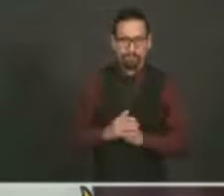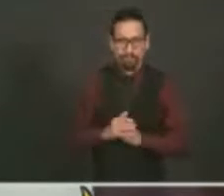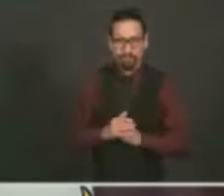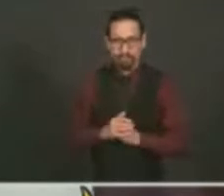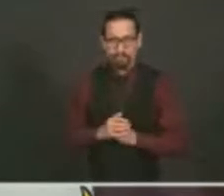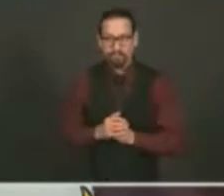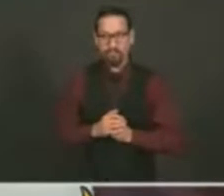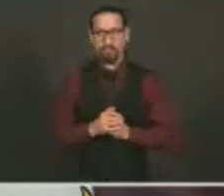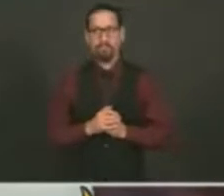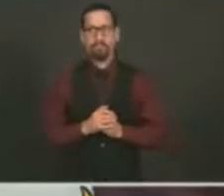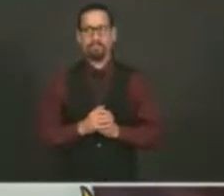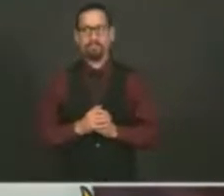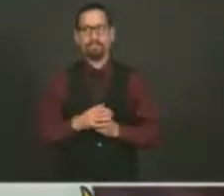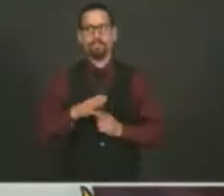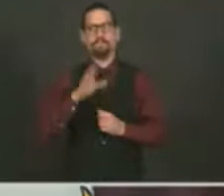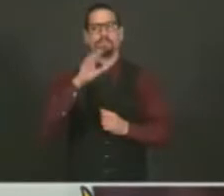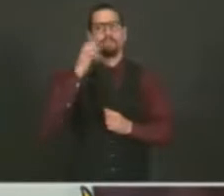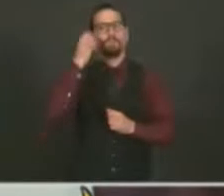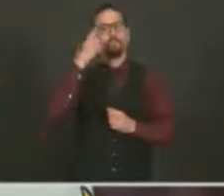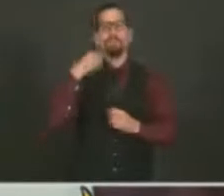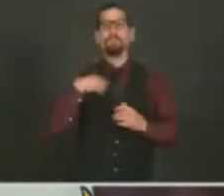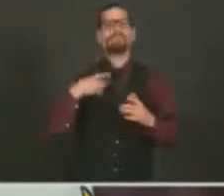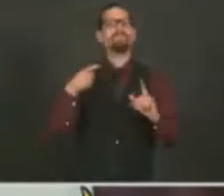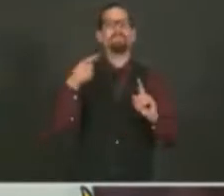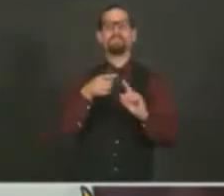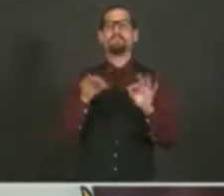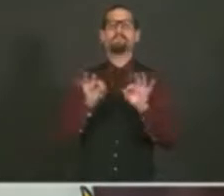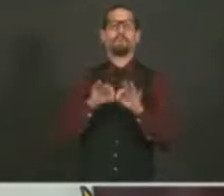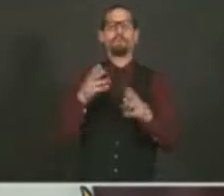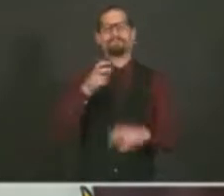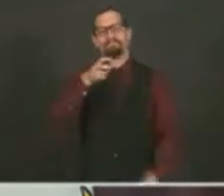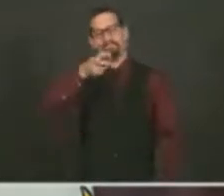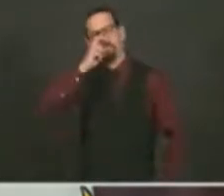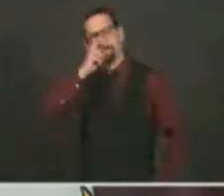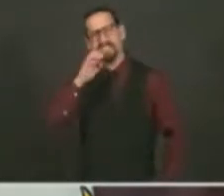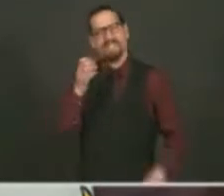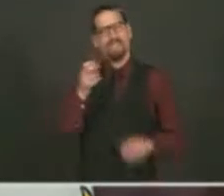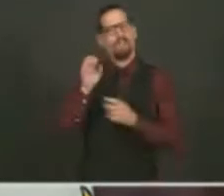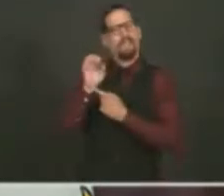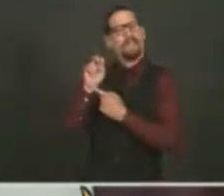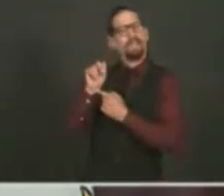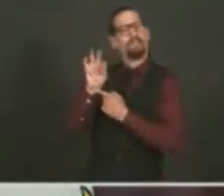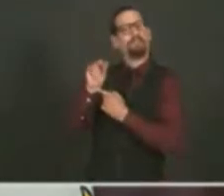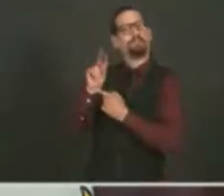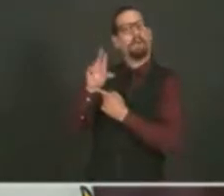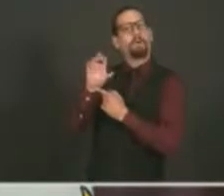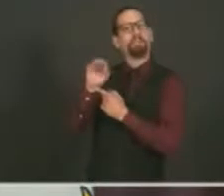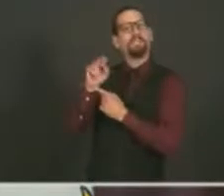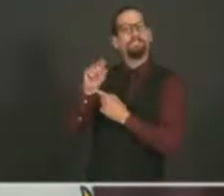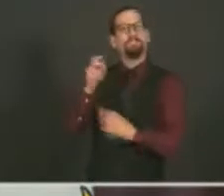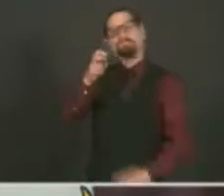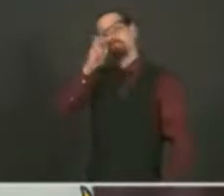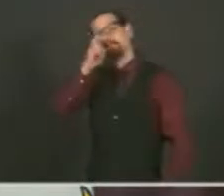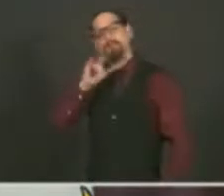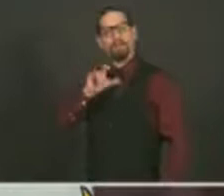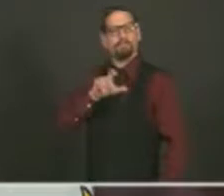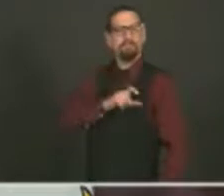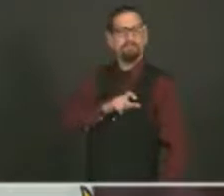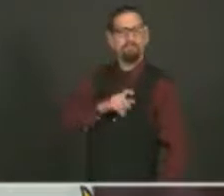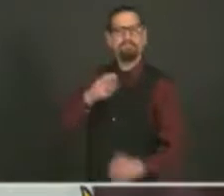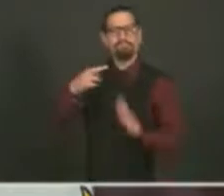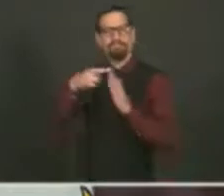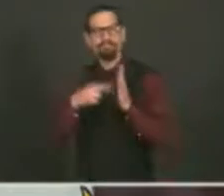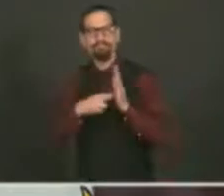that we put forth tomorrow. Again, because it's important that this is a wake-up call. It's a wake-up call for all of us. And I'm worried